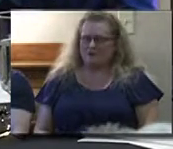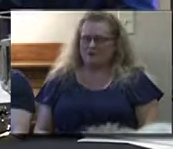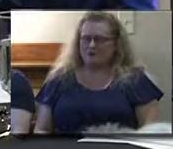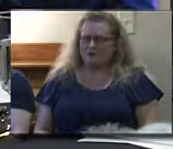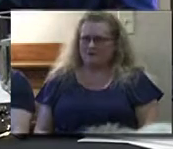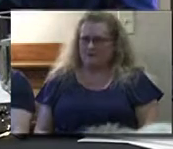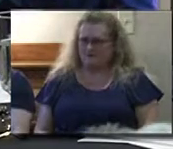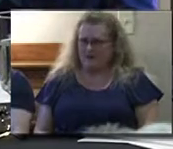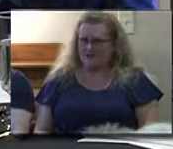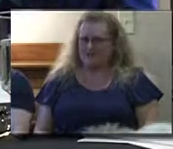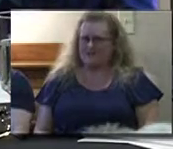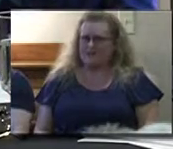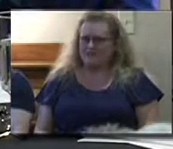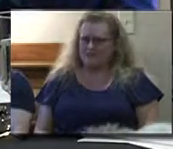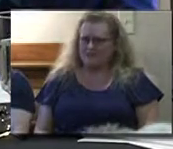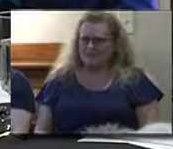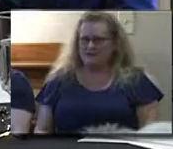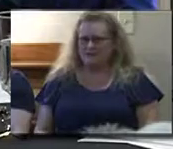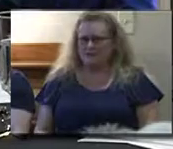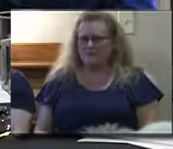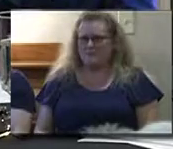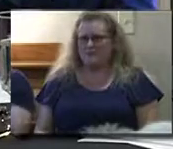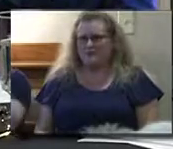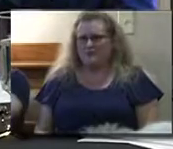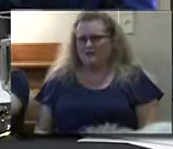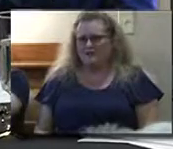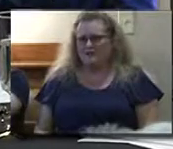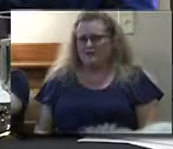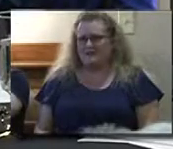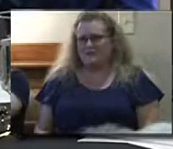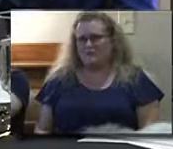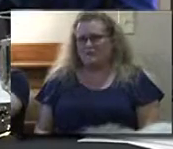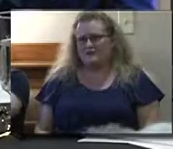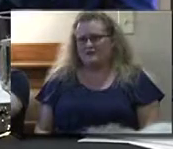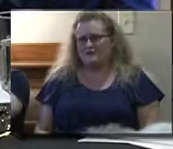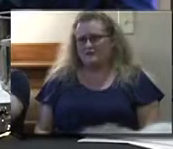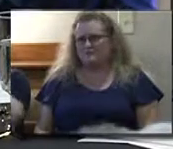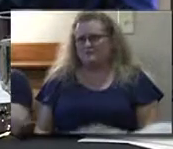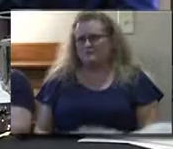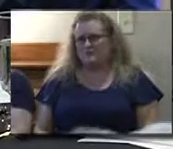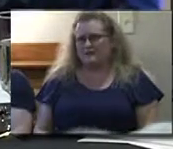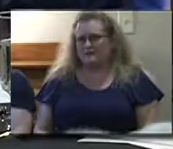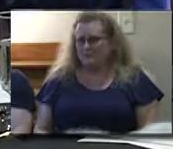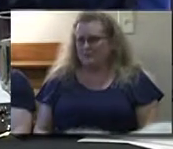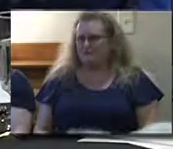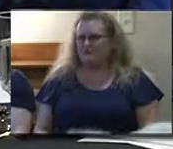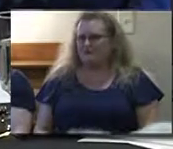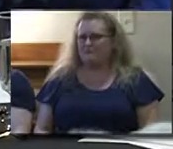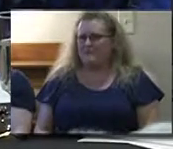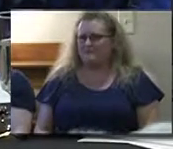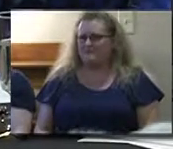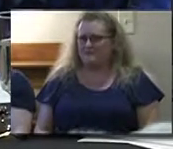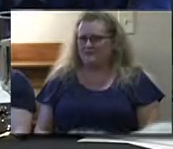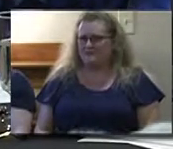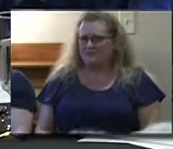my research with faculty and students, and I'm hoping, you know, to find some way to improve and give back to the deaf